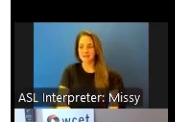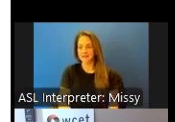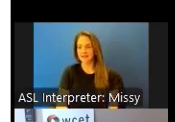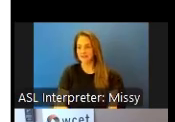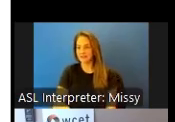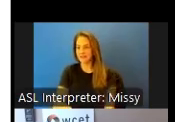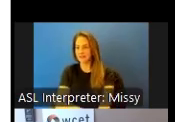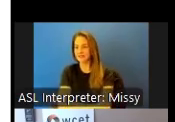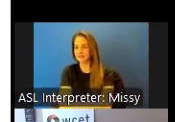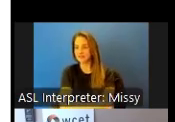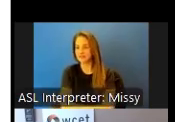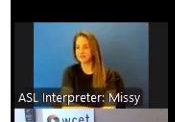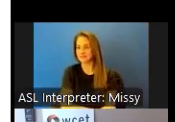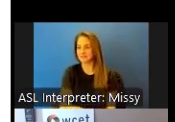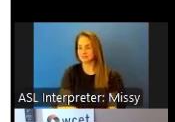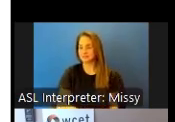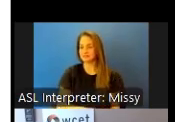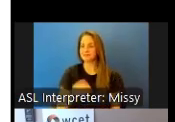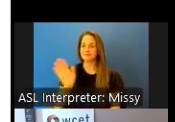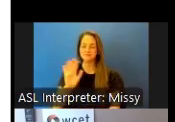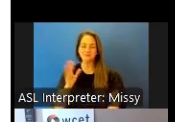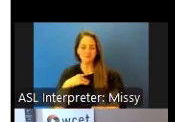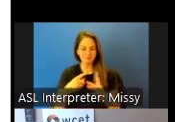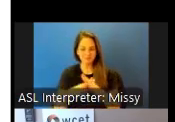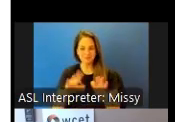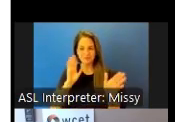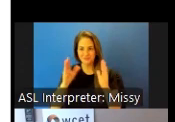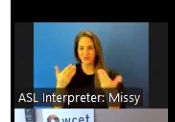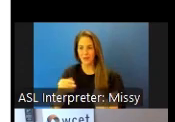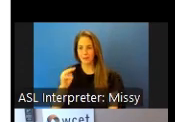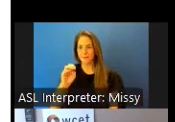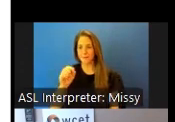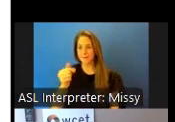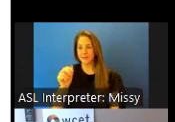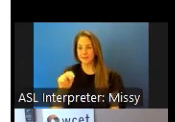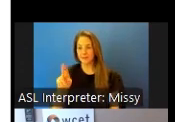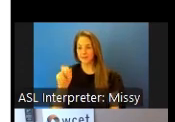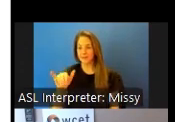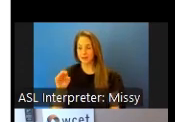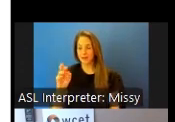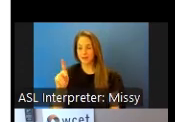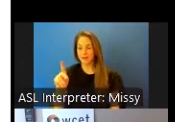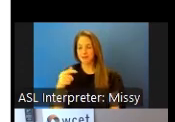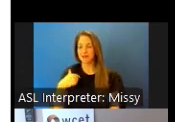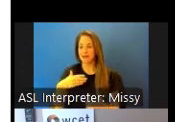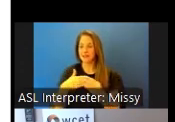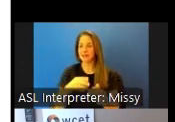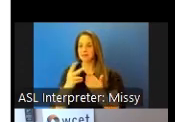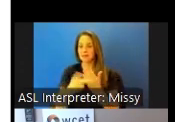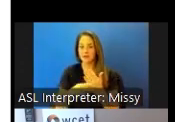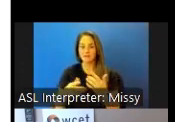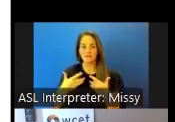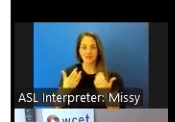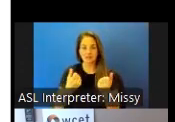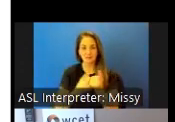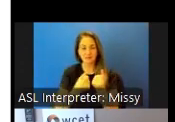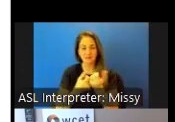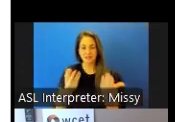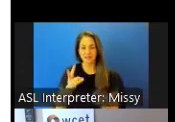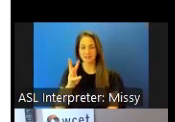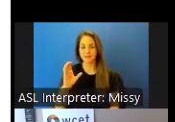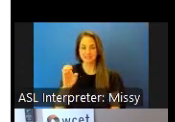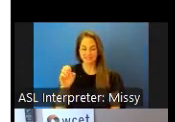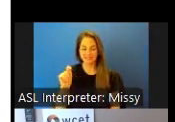Well, we'll go ahead and get this started. Hi, everybody. My name is Megan Raymond. I lead programs, events, membership, sponsorship at